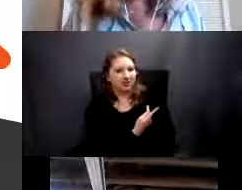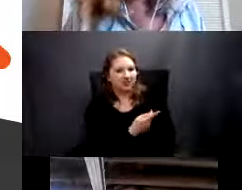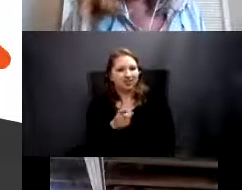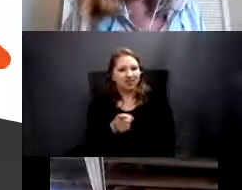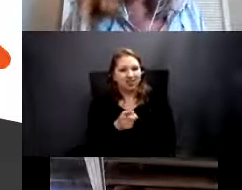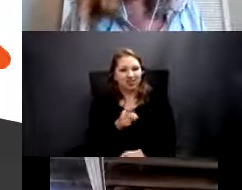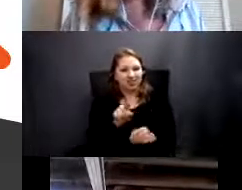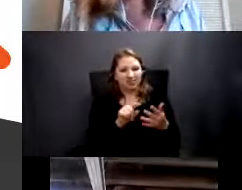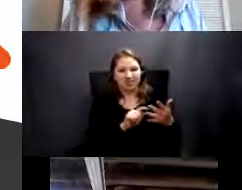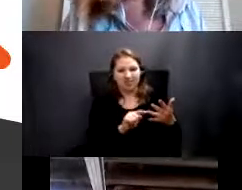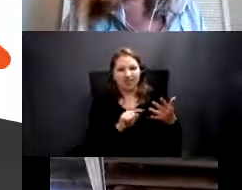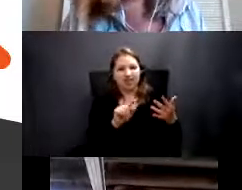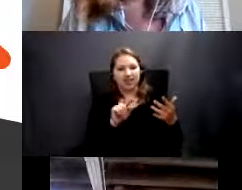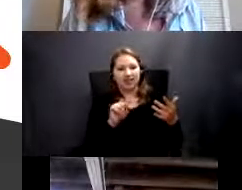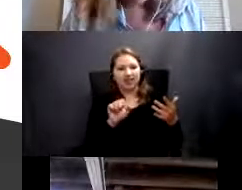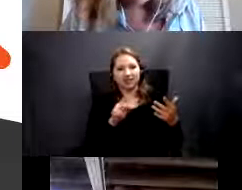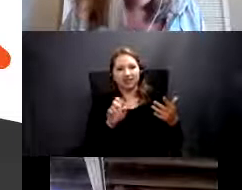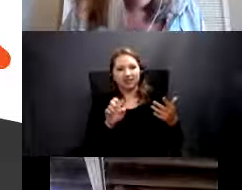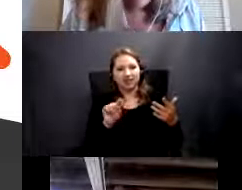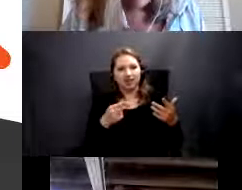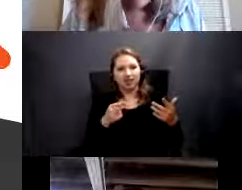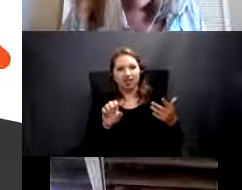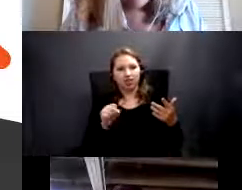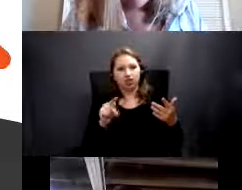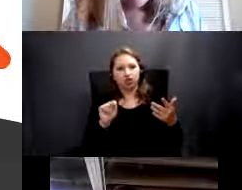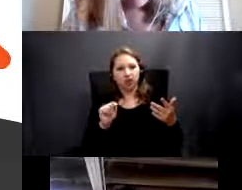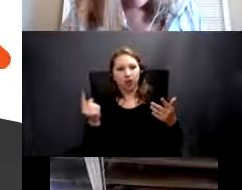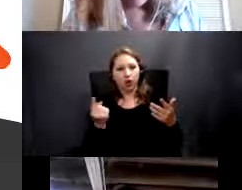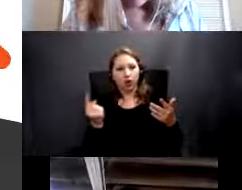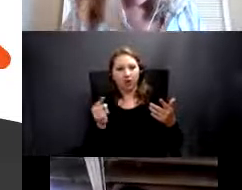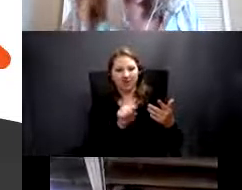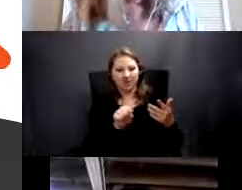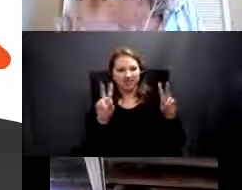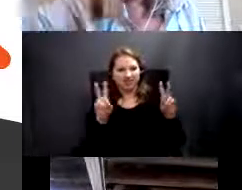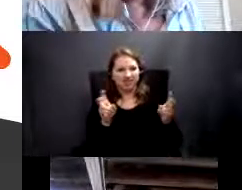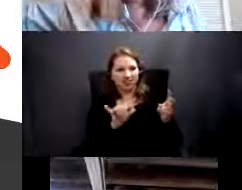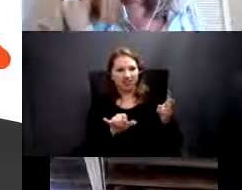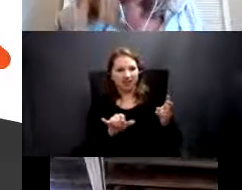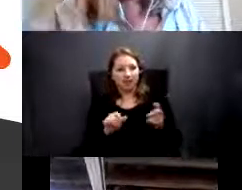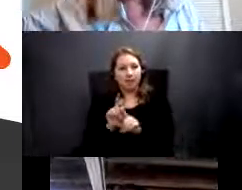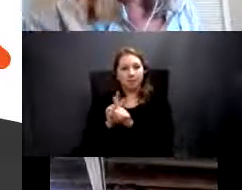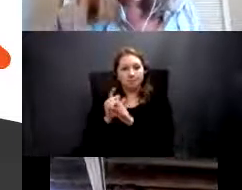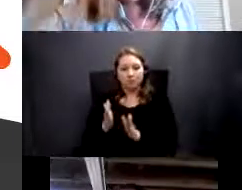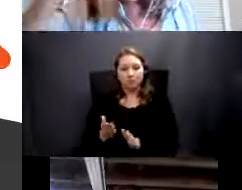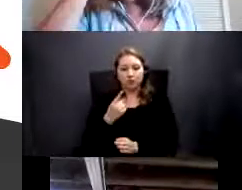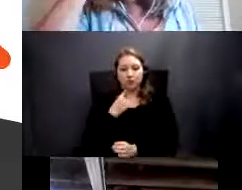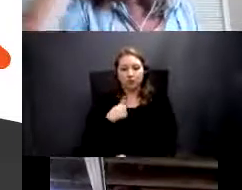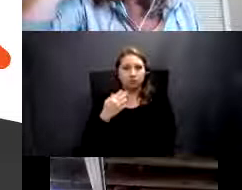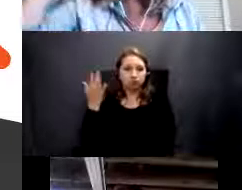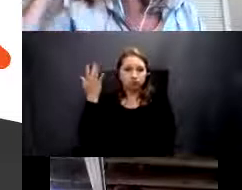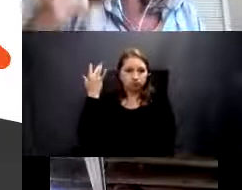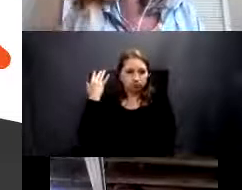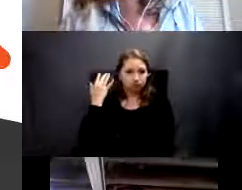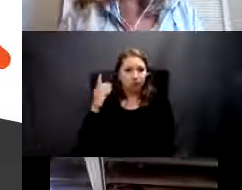always. One of the things I had a mentor say to me very early in my entrepreneurial stuff